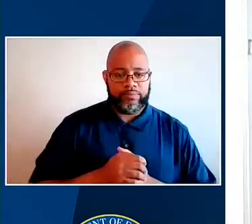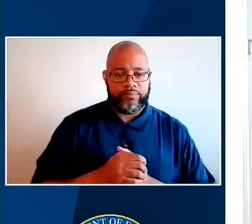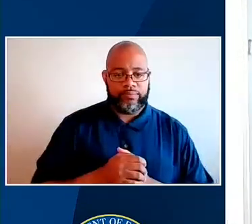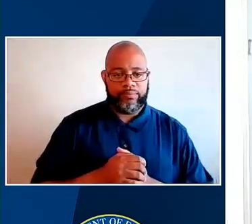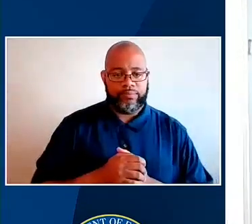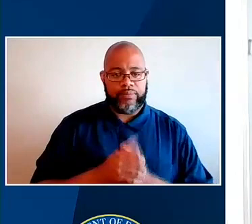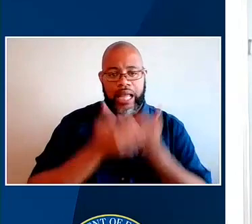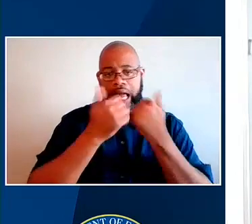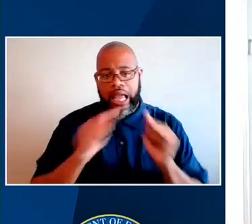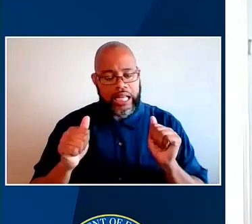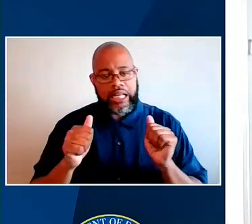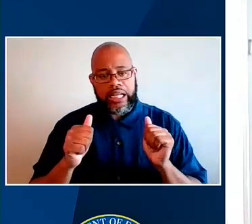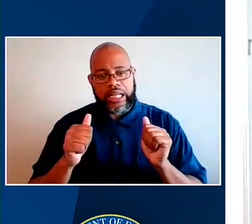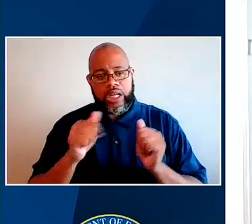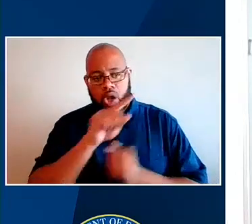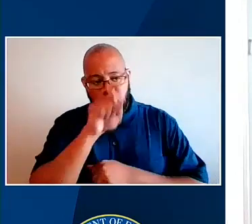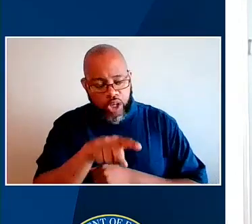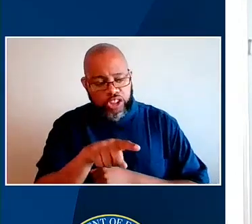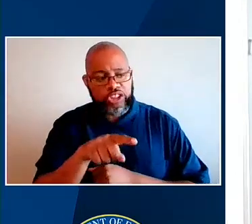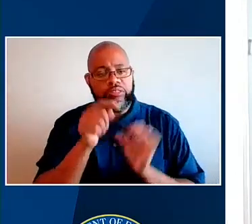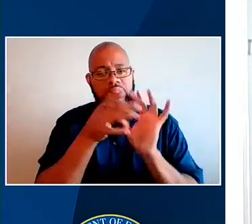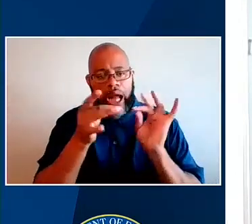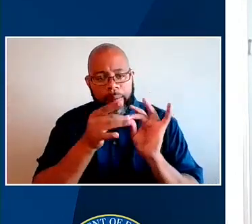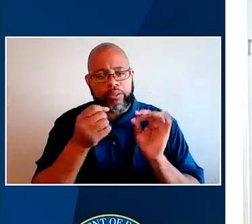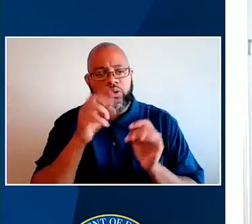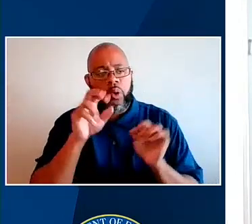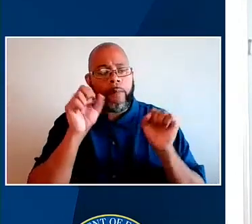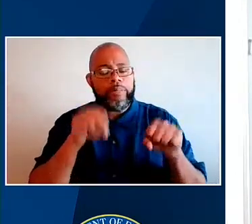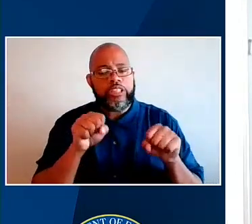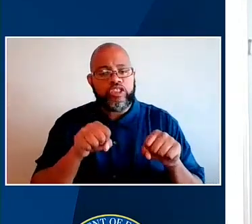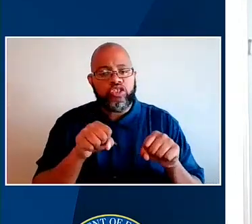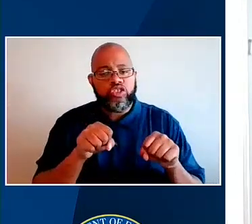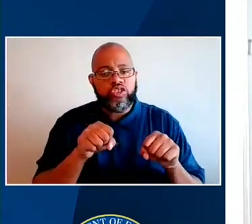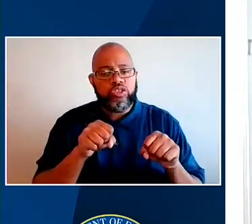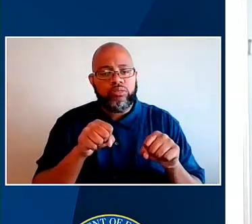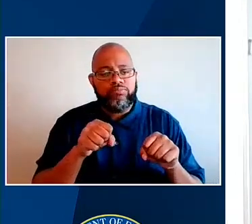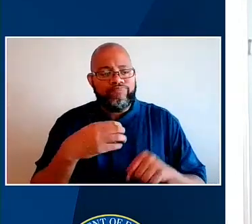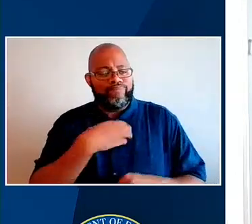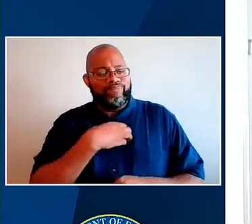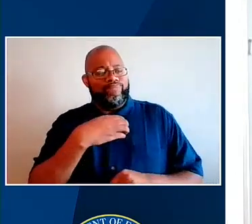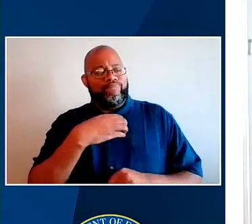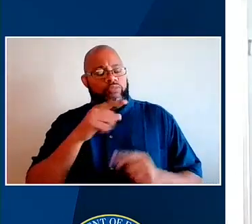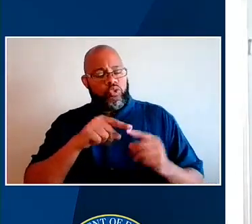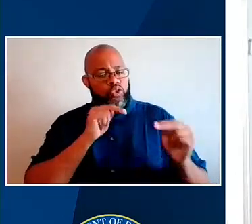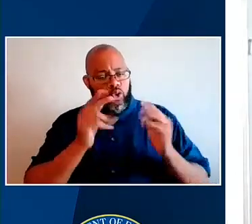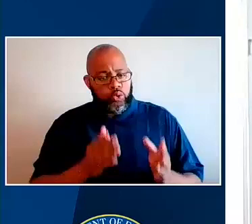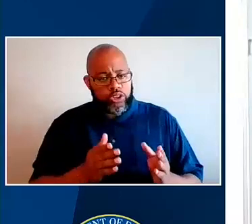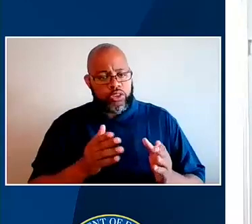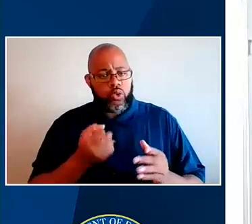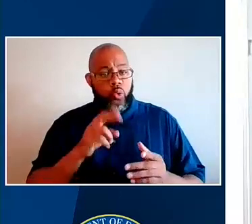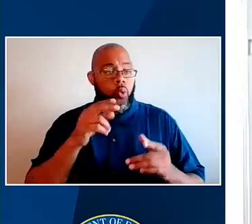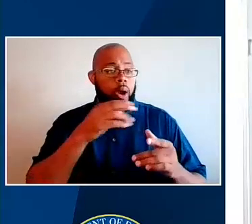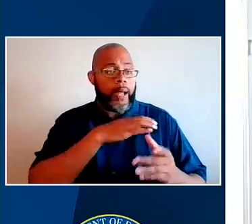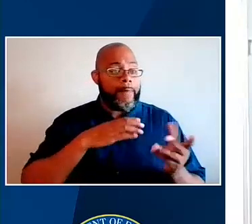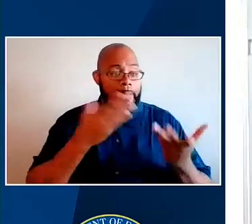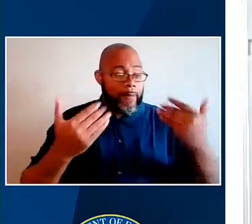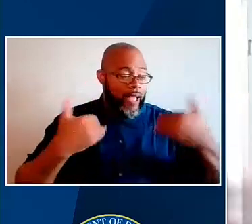any questions or comments or potential opposition the negotiators or the committee might